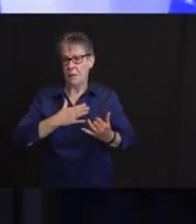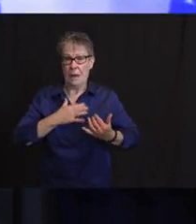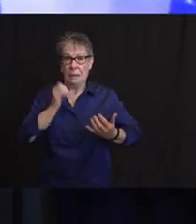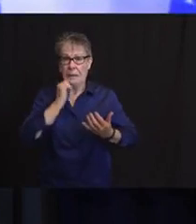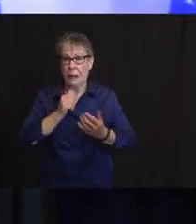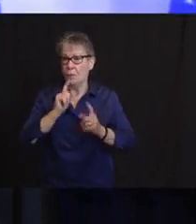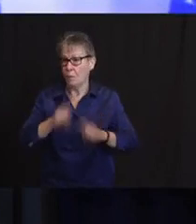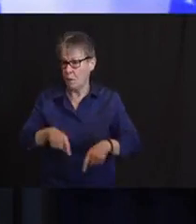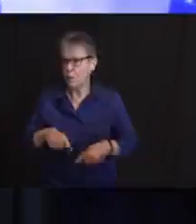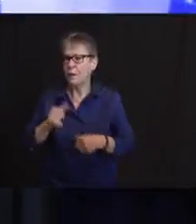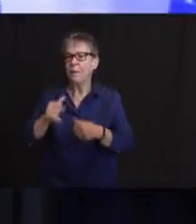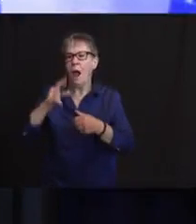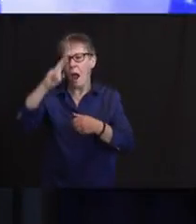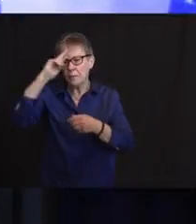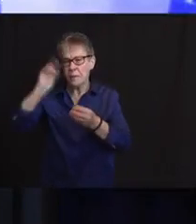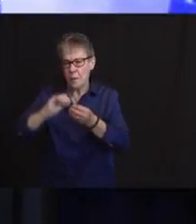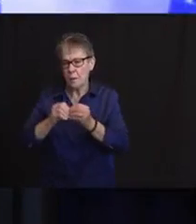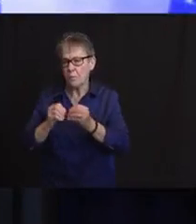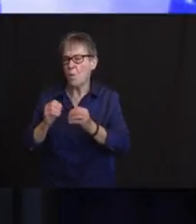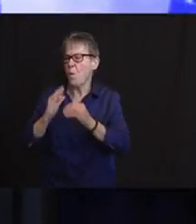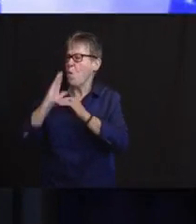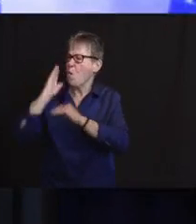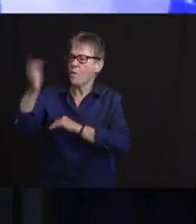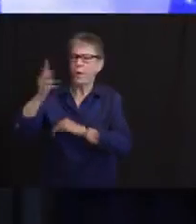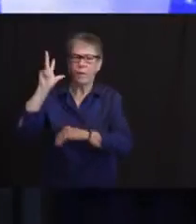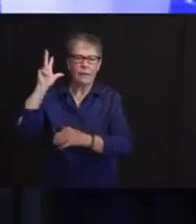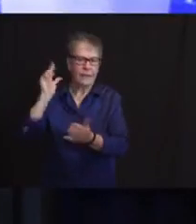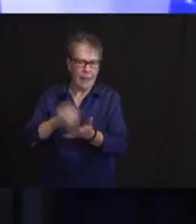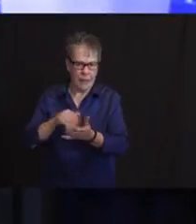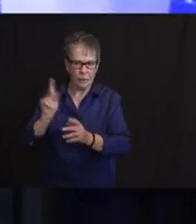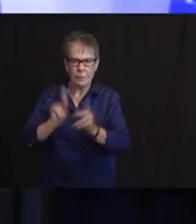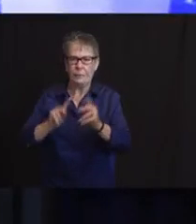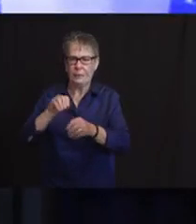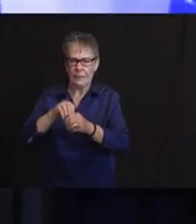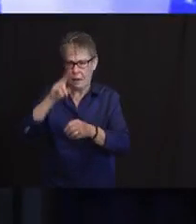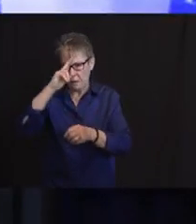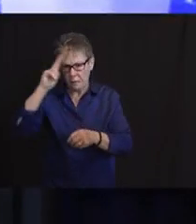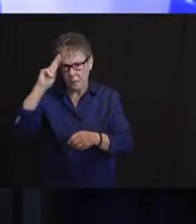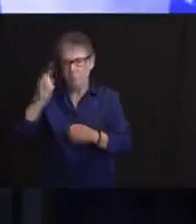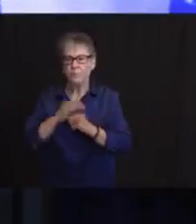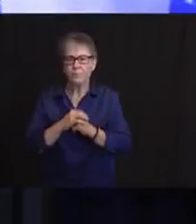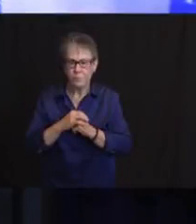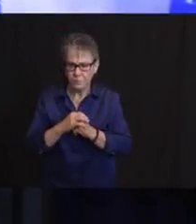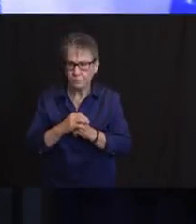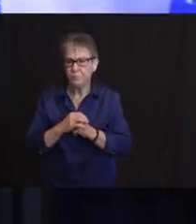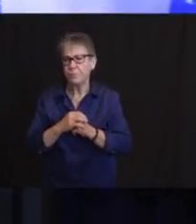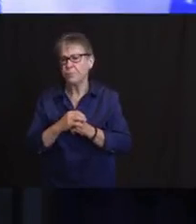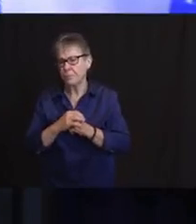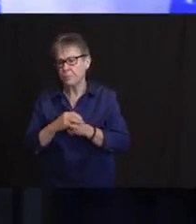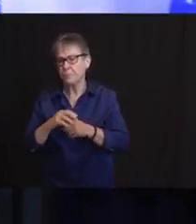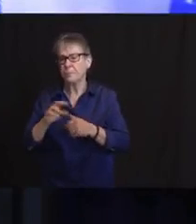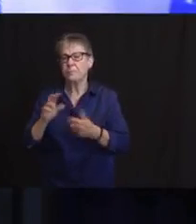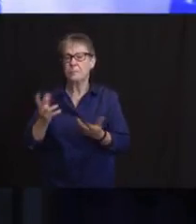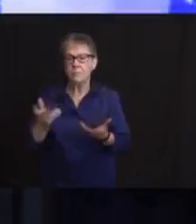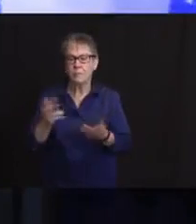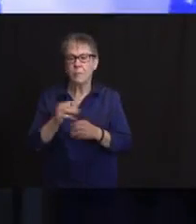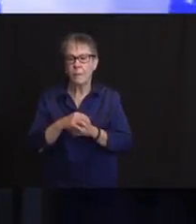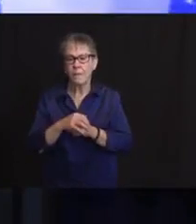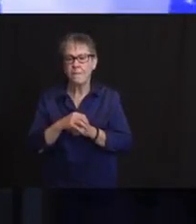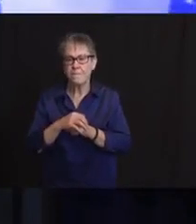reported 3,254 hospitalizations of COVID-19 positive patients and persons under